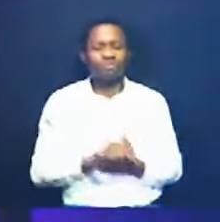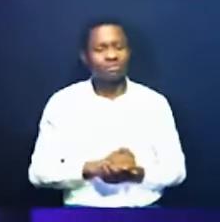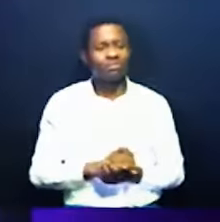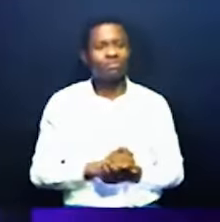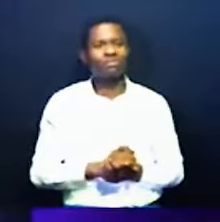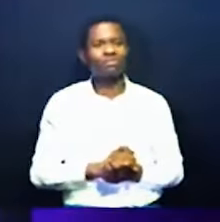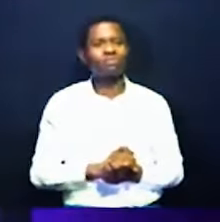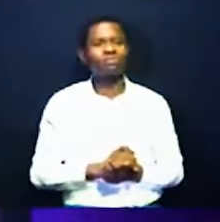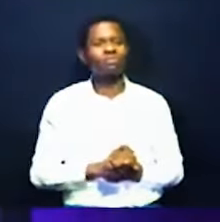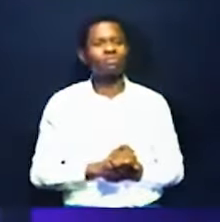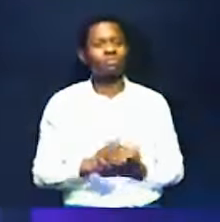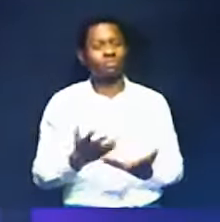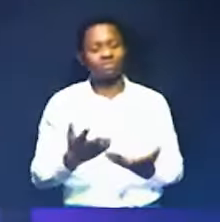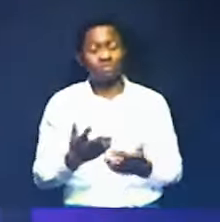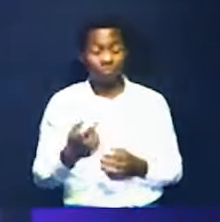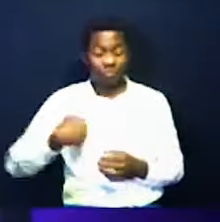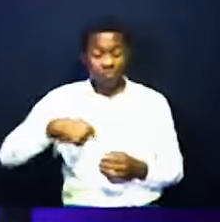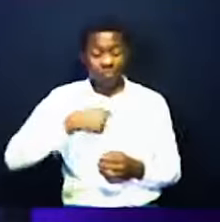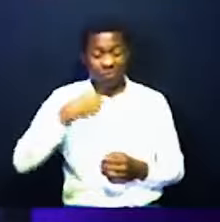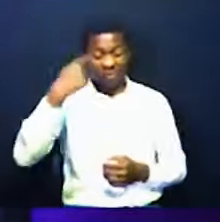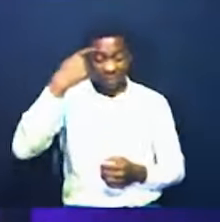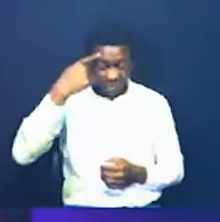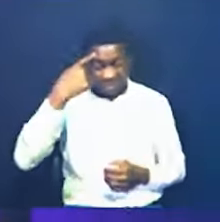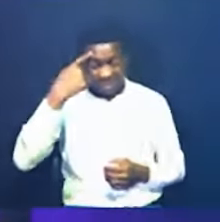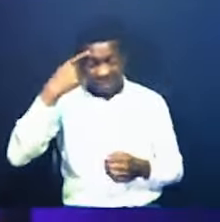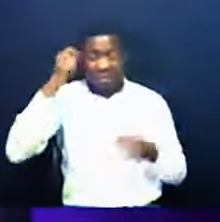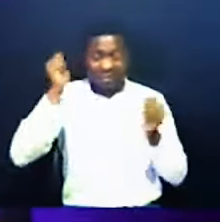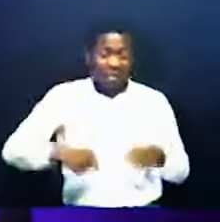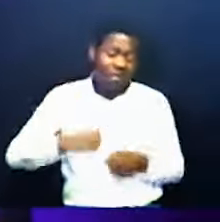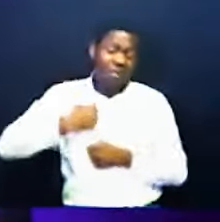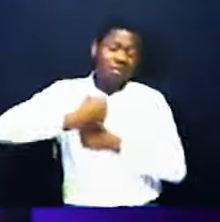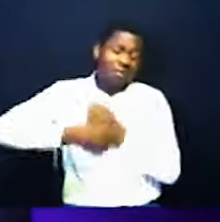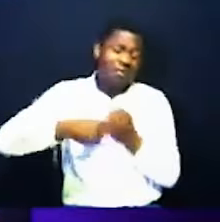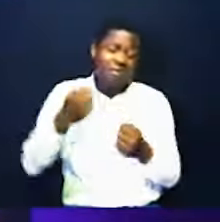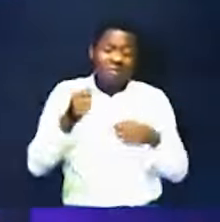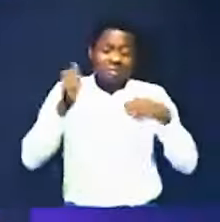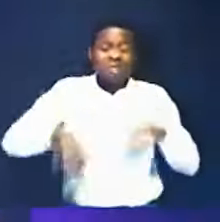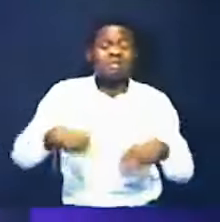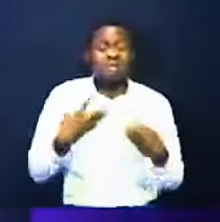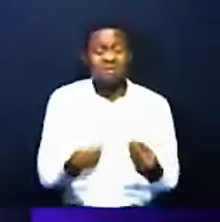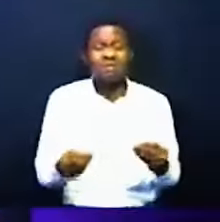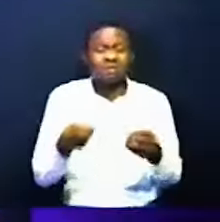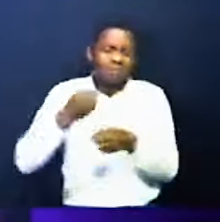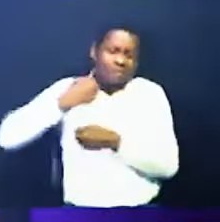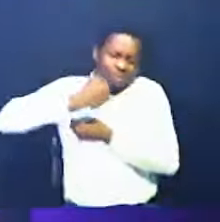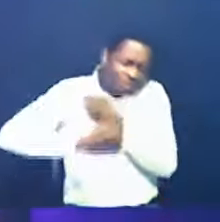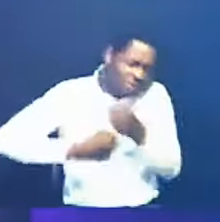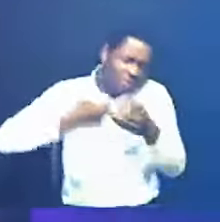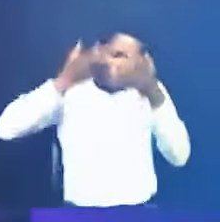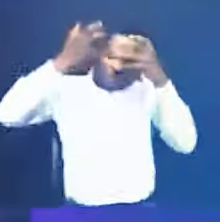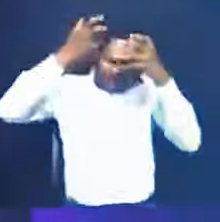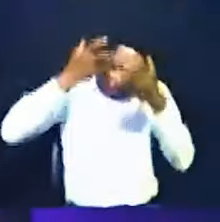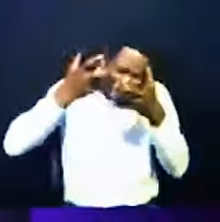under burdens and yokes because we do not teach on them. So